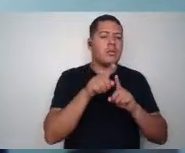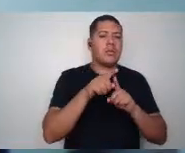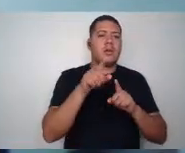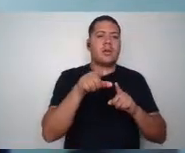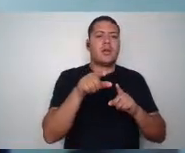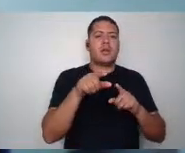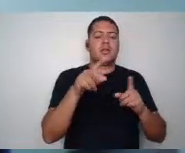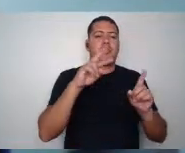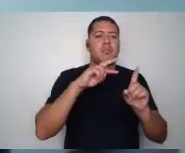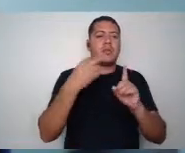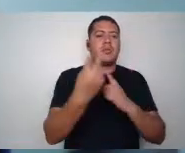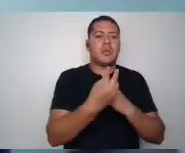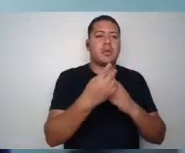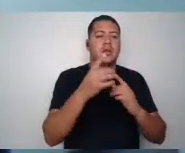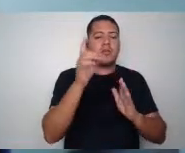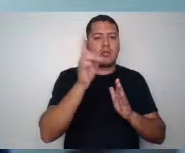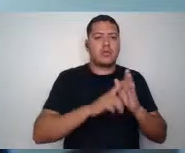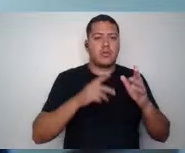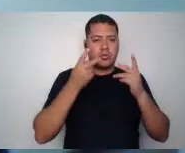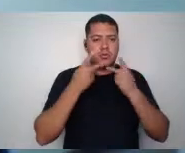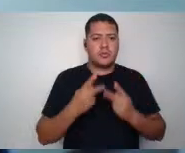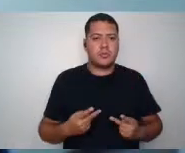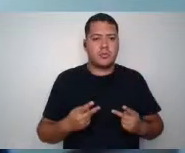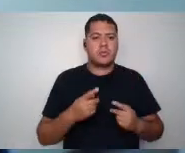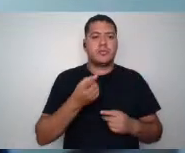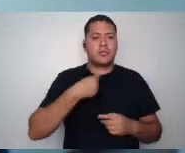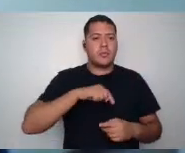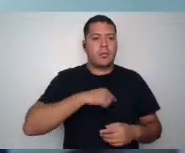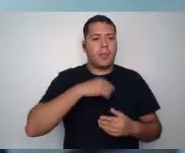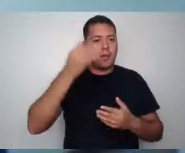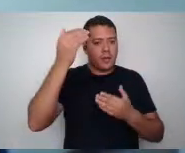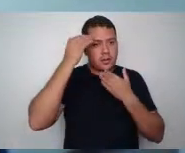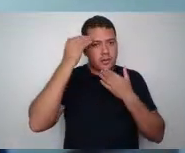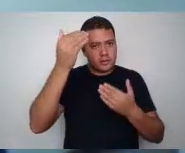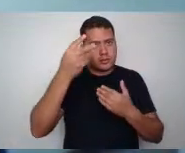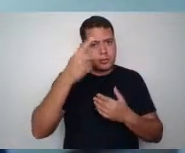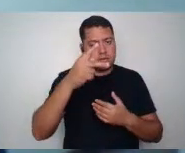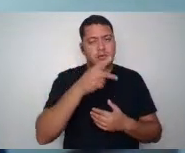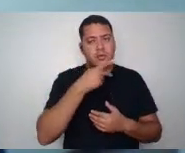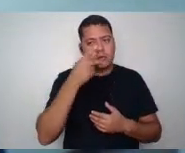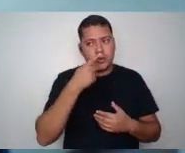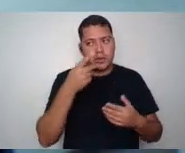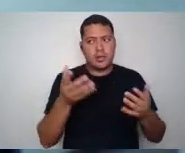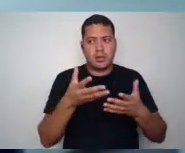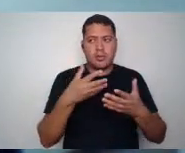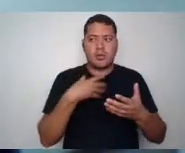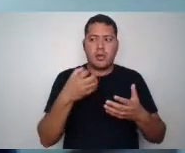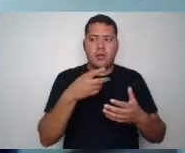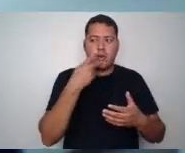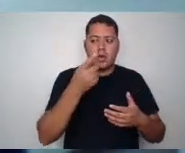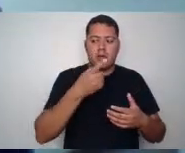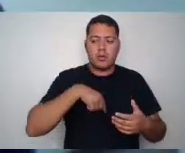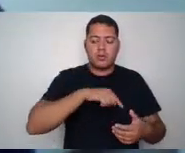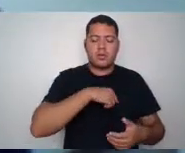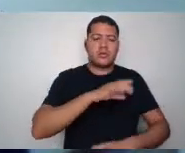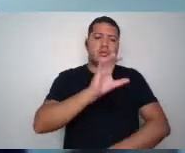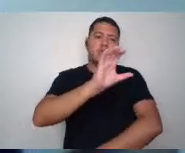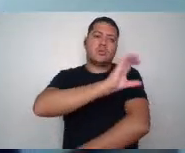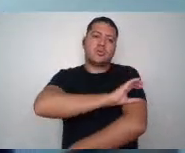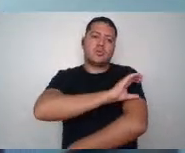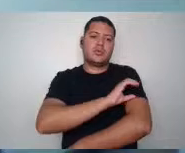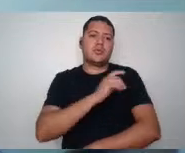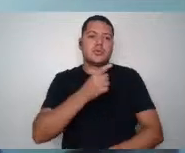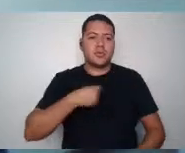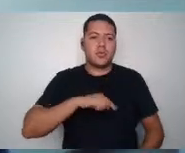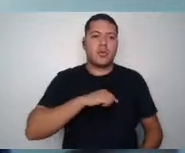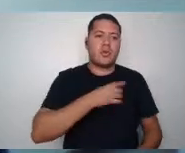human rights. I would like to thank you once more for your speech, and I will pass the floor now to our